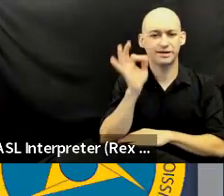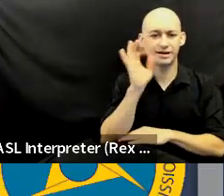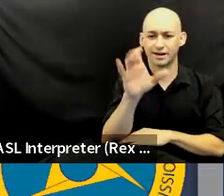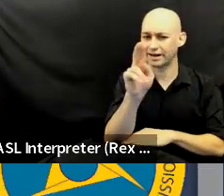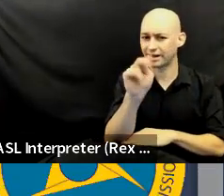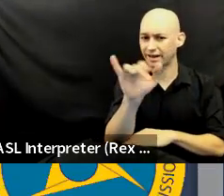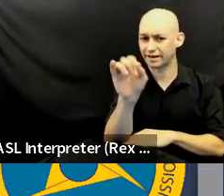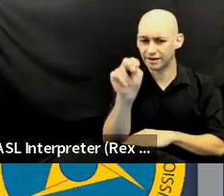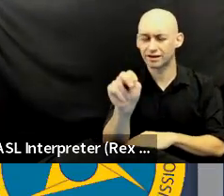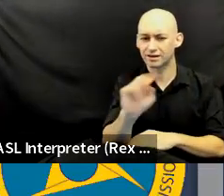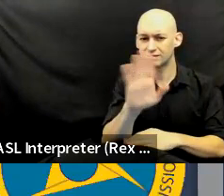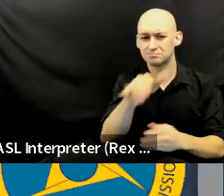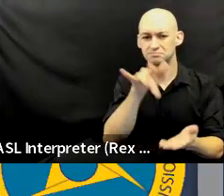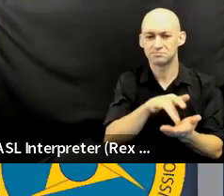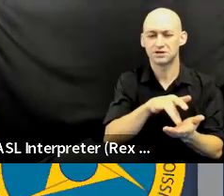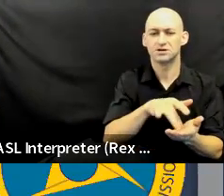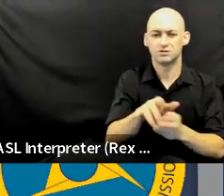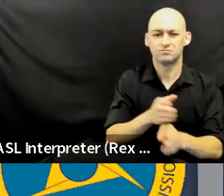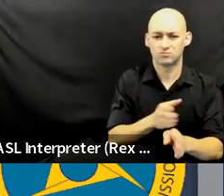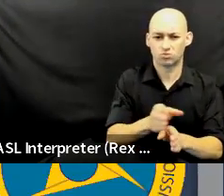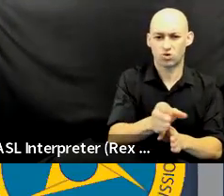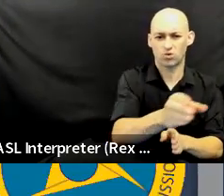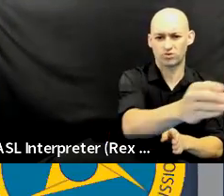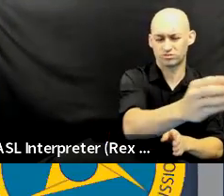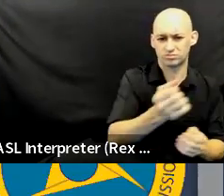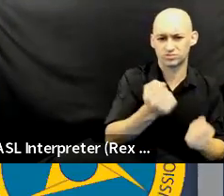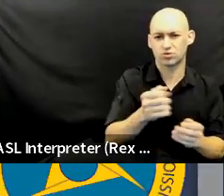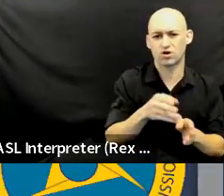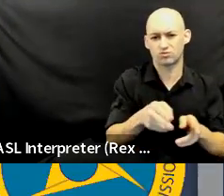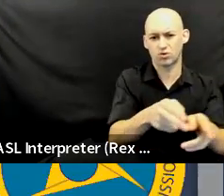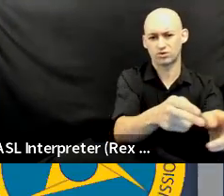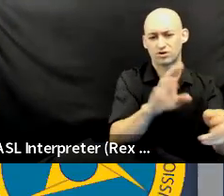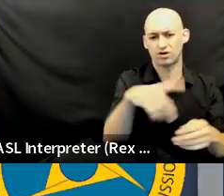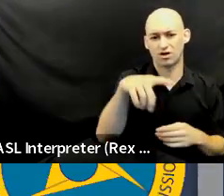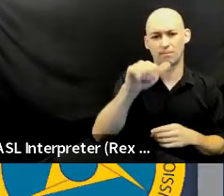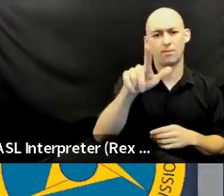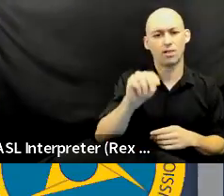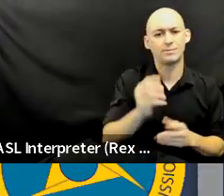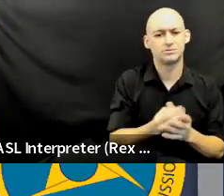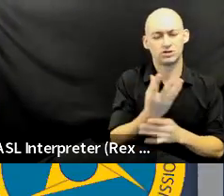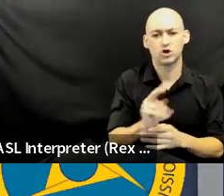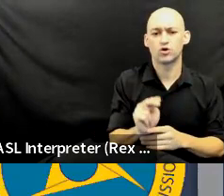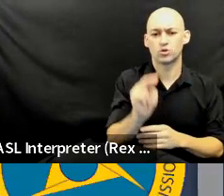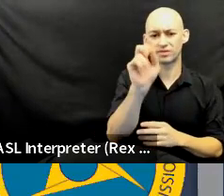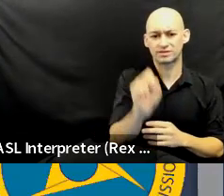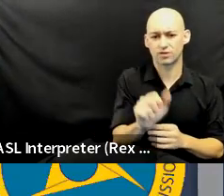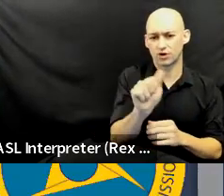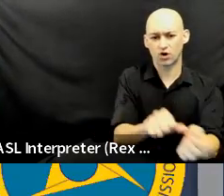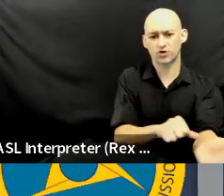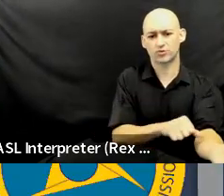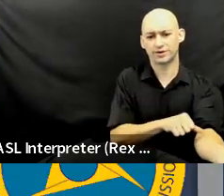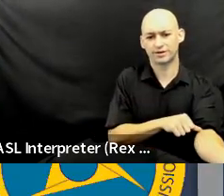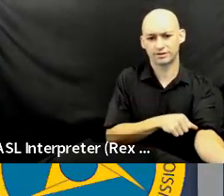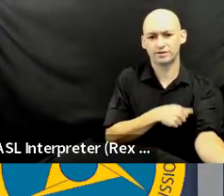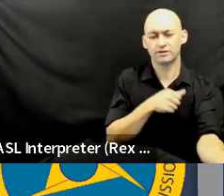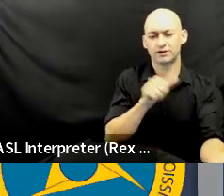a major artery in Palm Springs area. It is a north-south artery that this year has